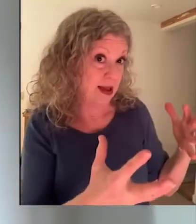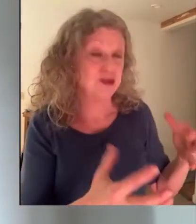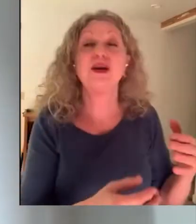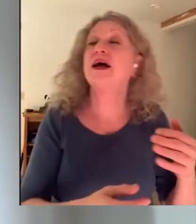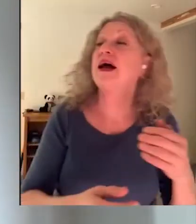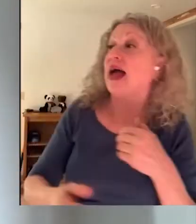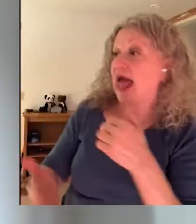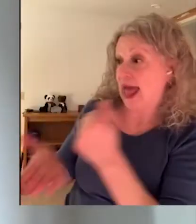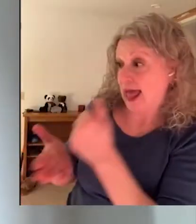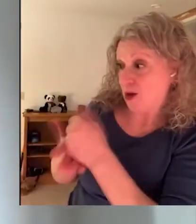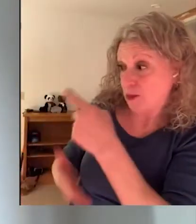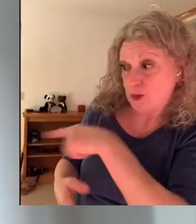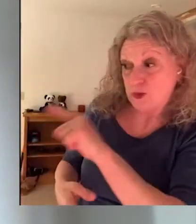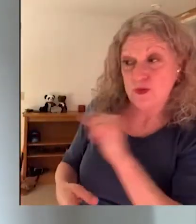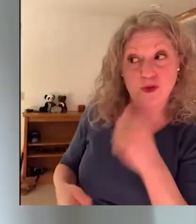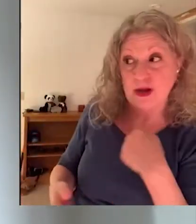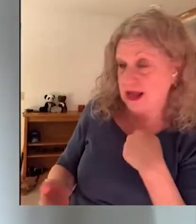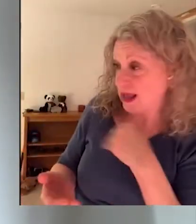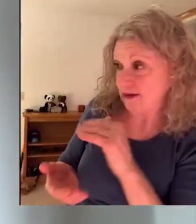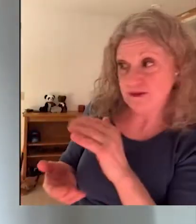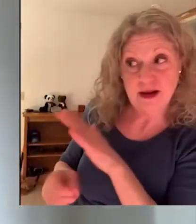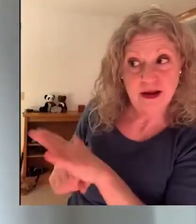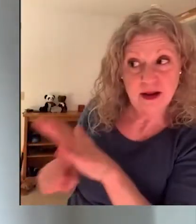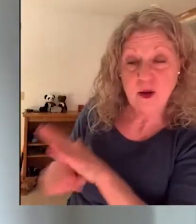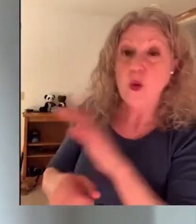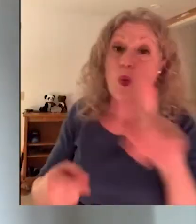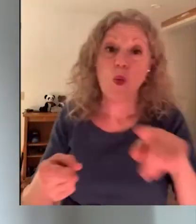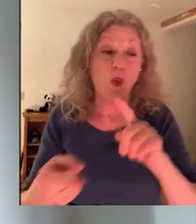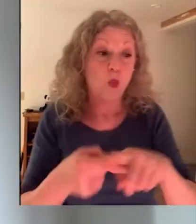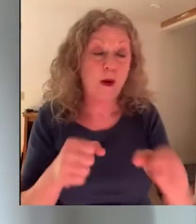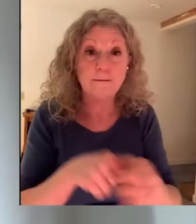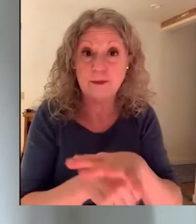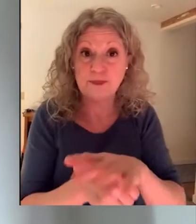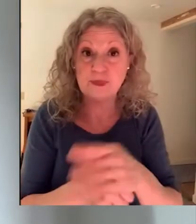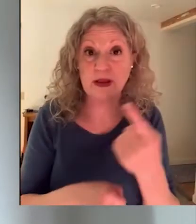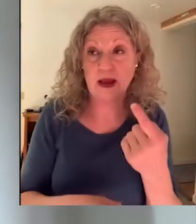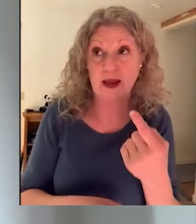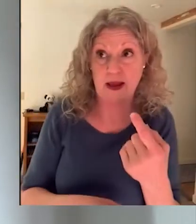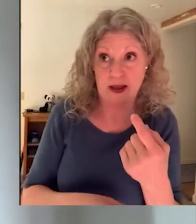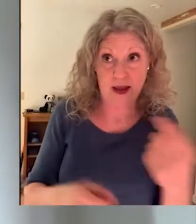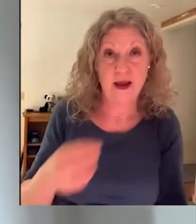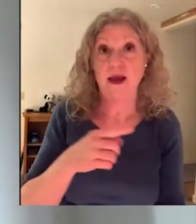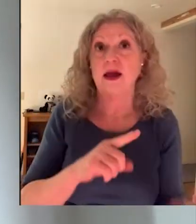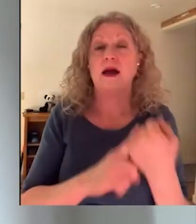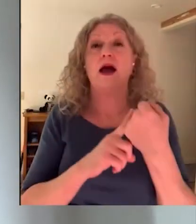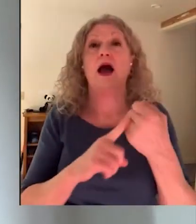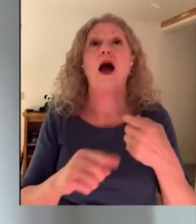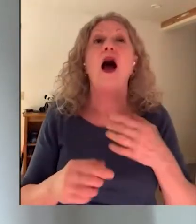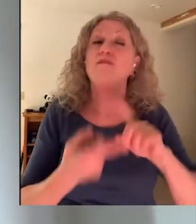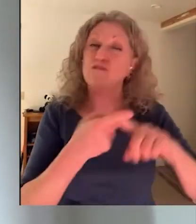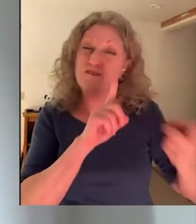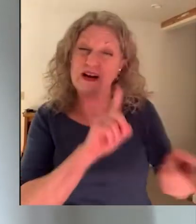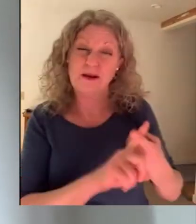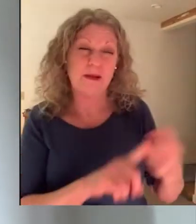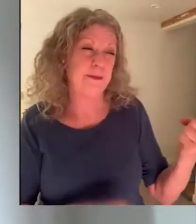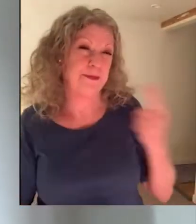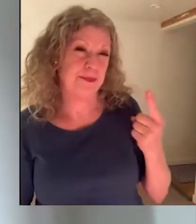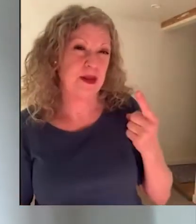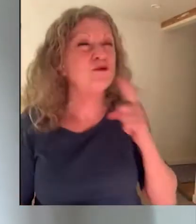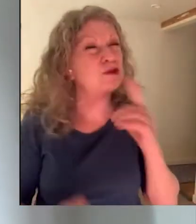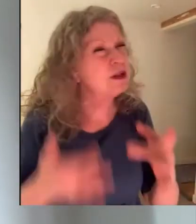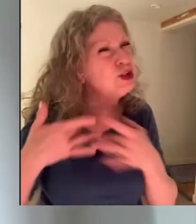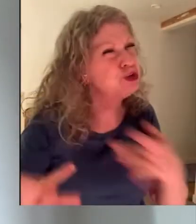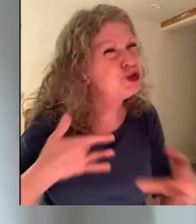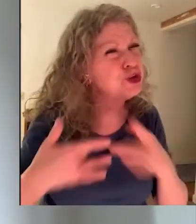little. When the pandemic hit, I was approached by a friend who was concerned about the elderly as